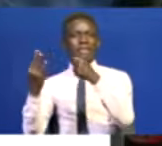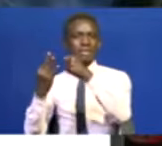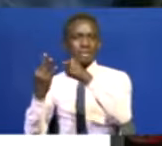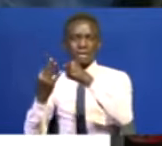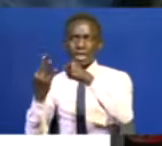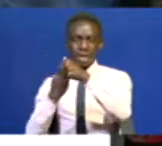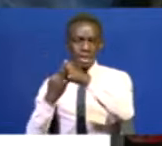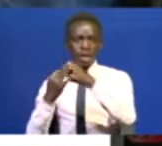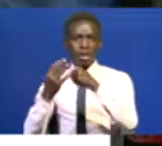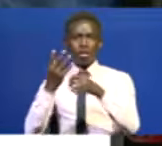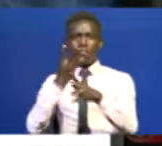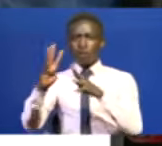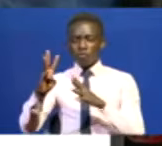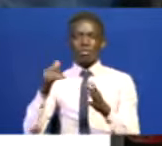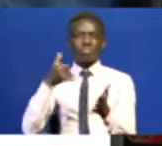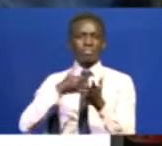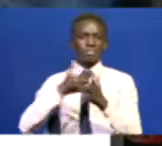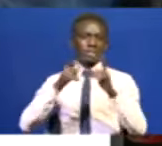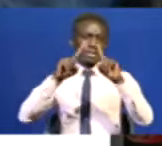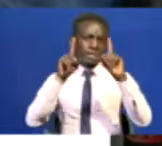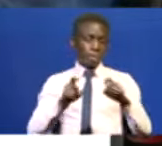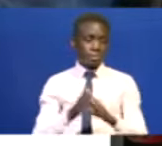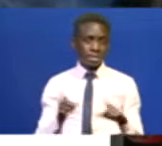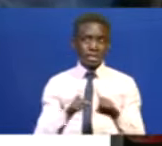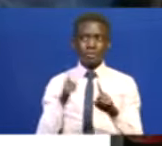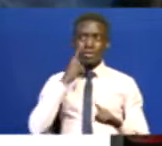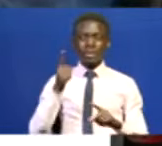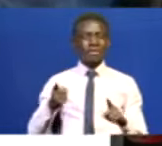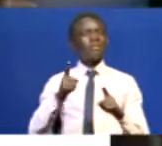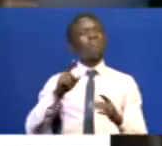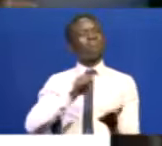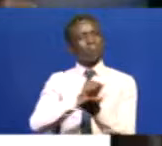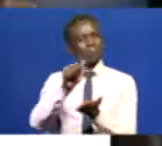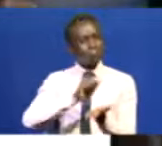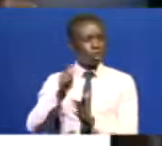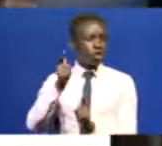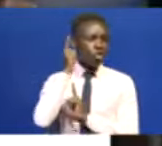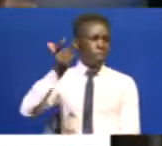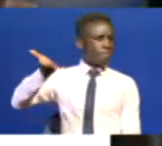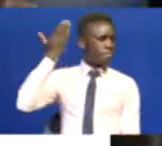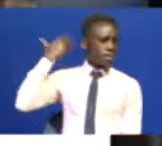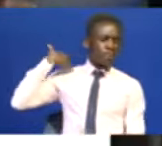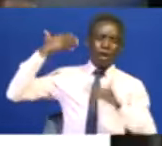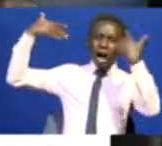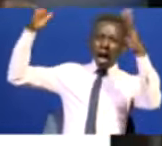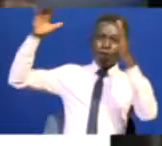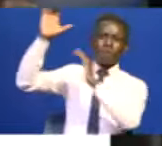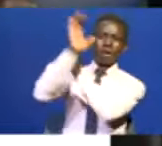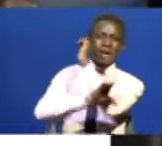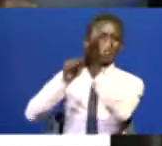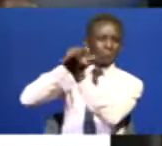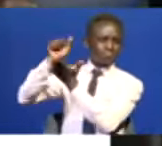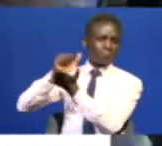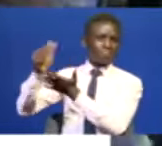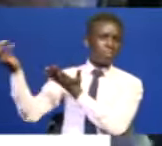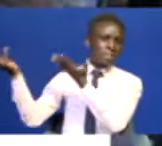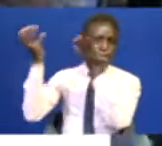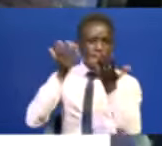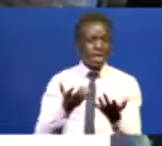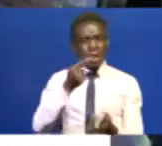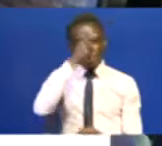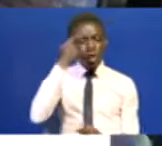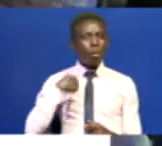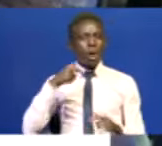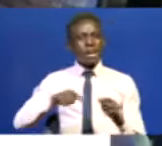uchapishaji. Awali mitihani ya kitaifa imekuwa ikichapishwa nje ya nchi kutokana na sababu ya uadilifu, wazi